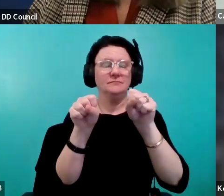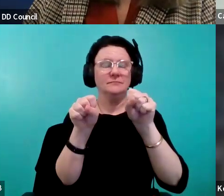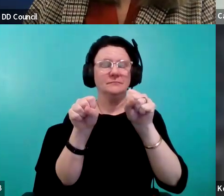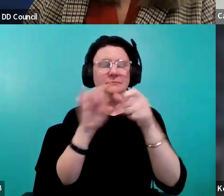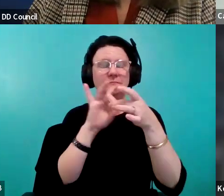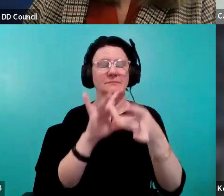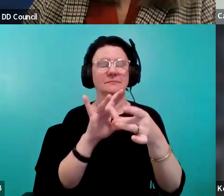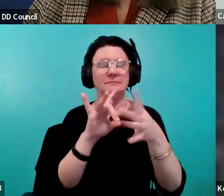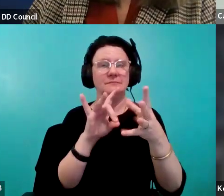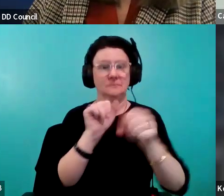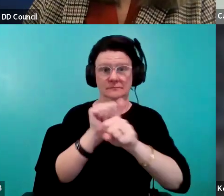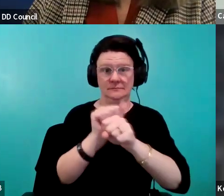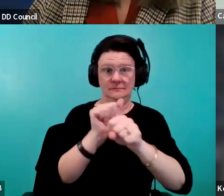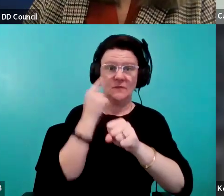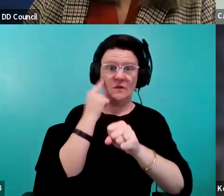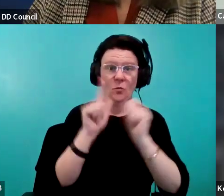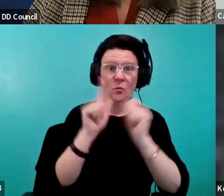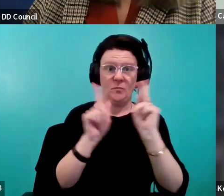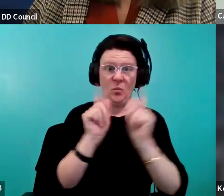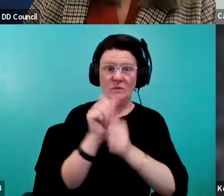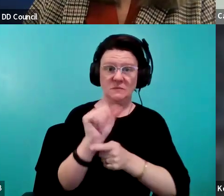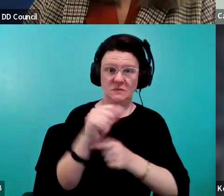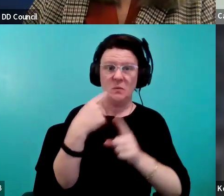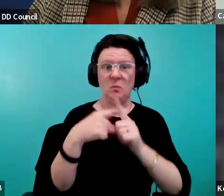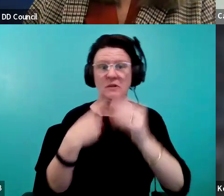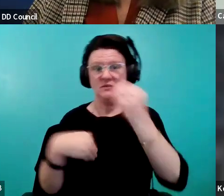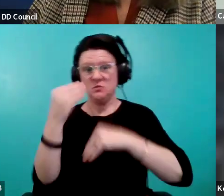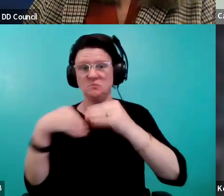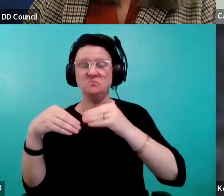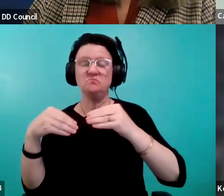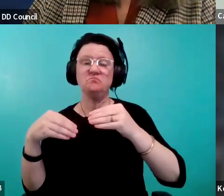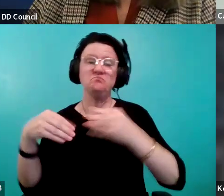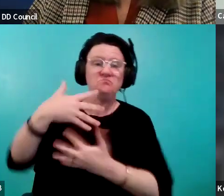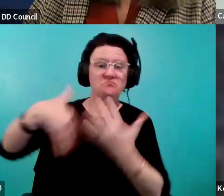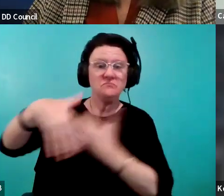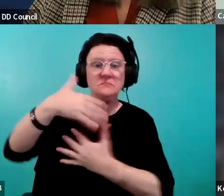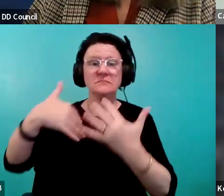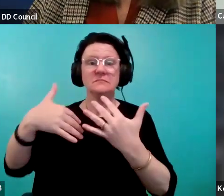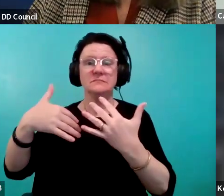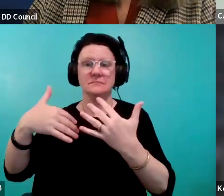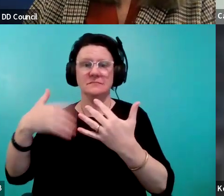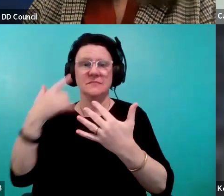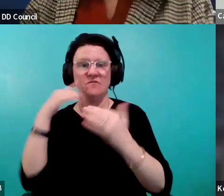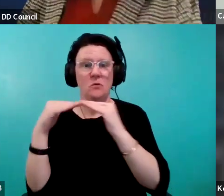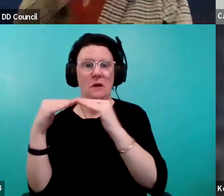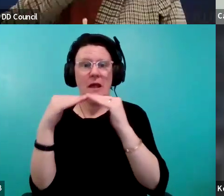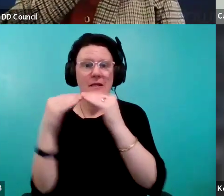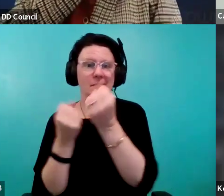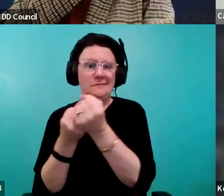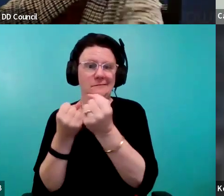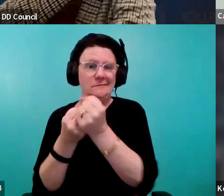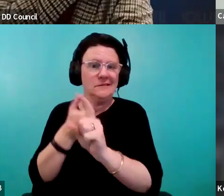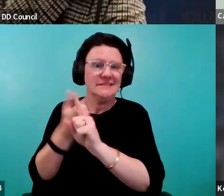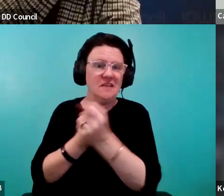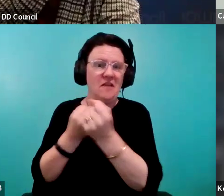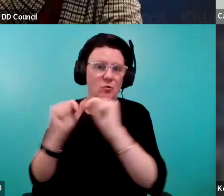regarding employment for people with disabilities, and then a reception for the Allies in Advocacy, our